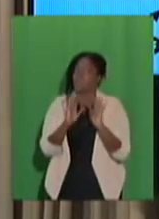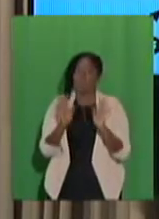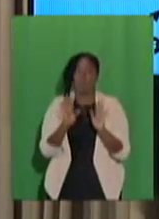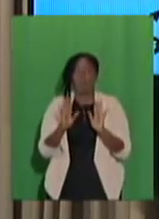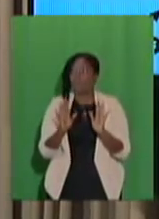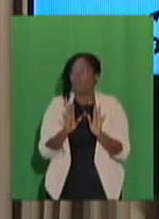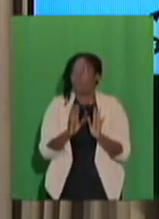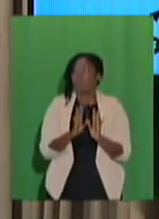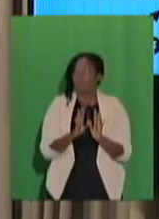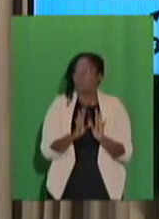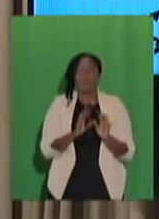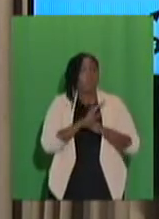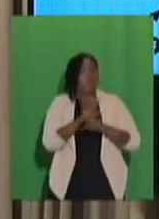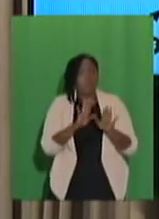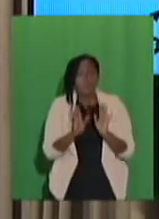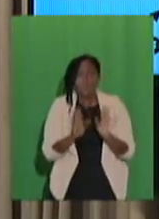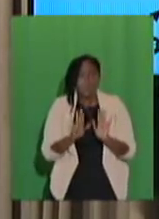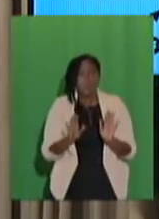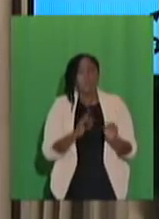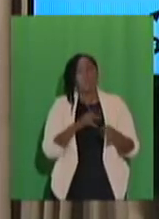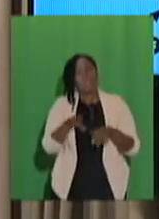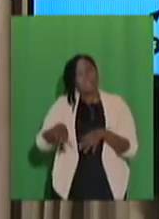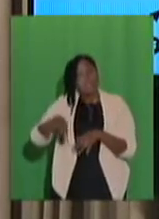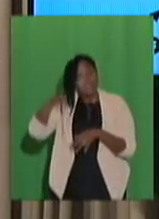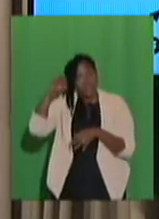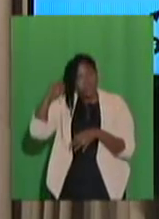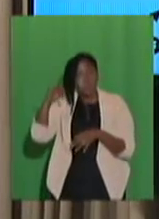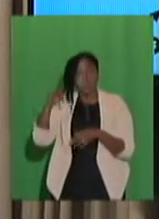sites and to make sure there's distancing.